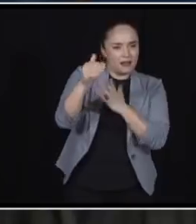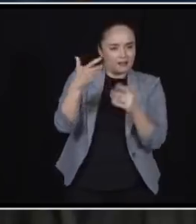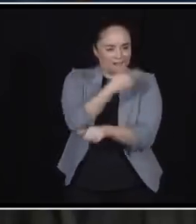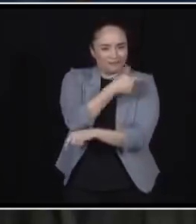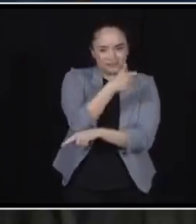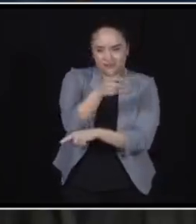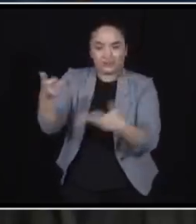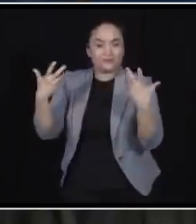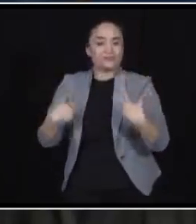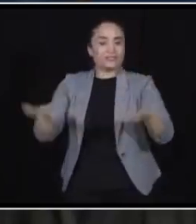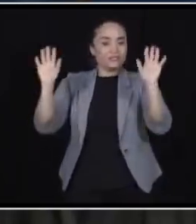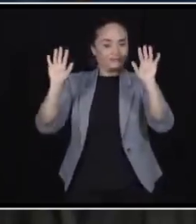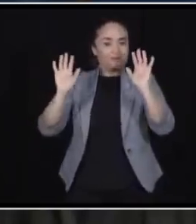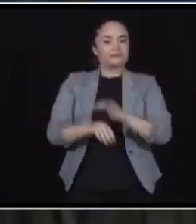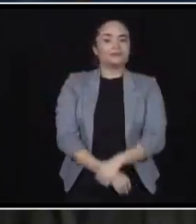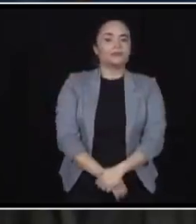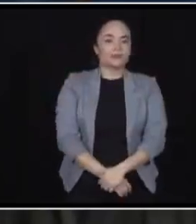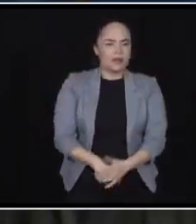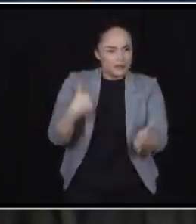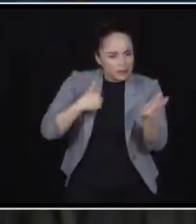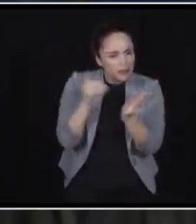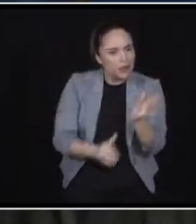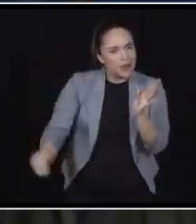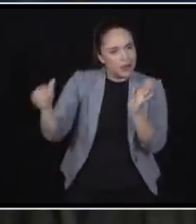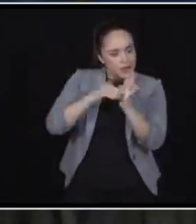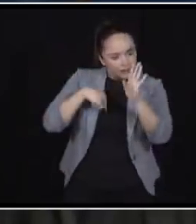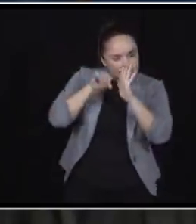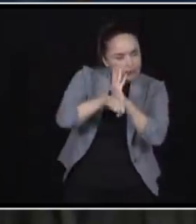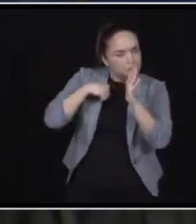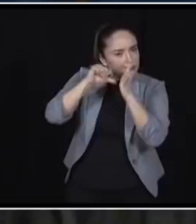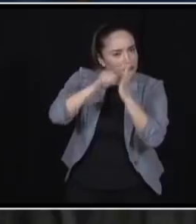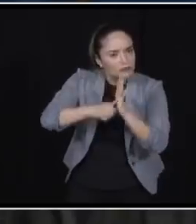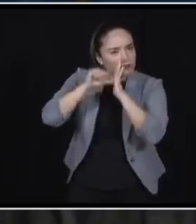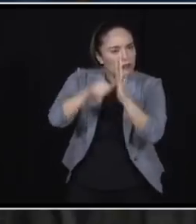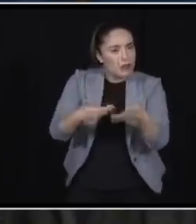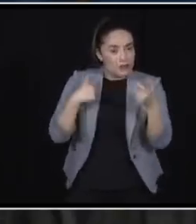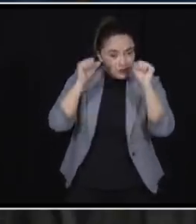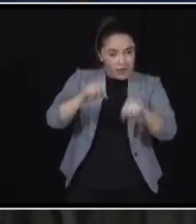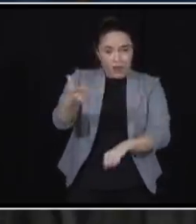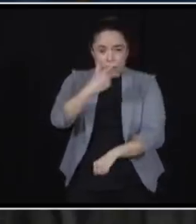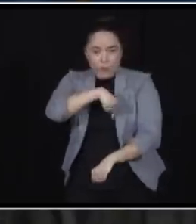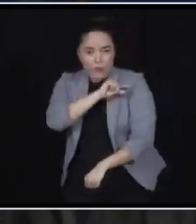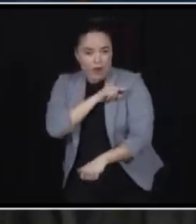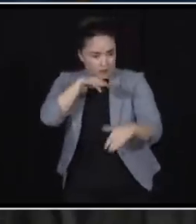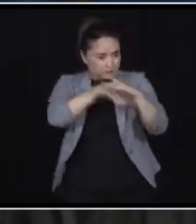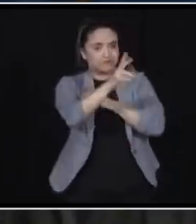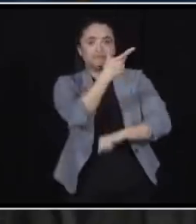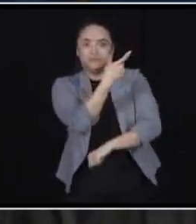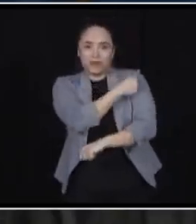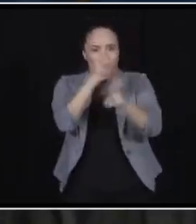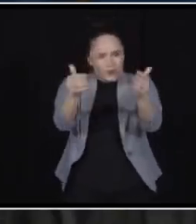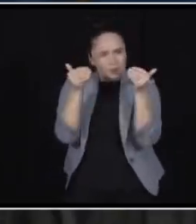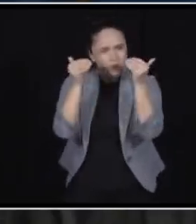everyone to get a vaccine as soon as you're eligible to do so. I got mine on Friday. Please,